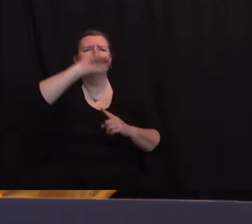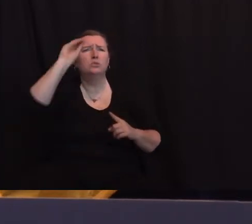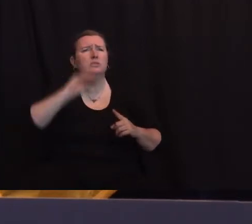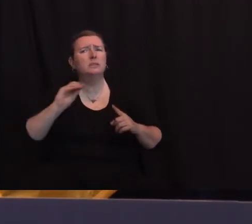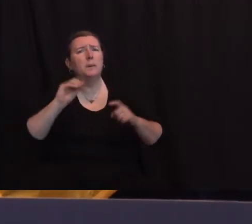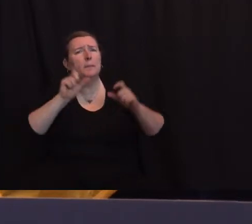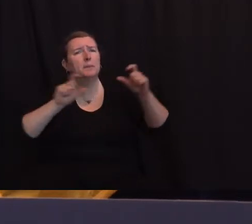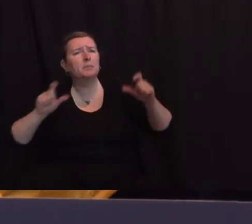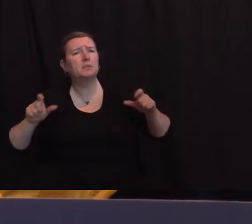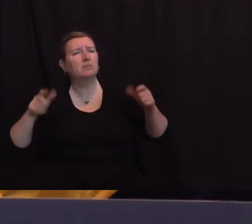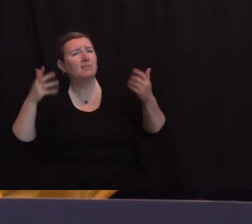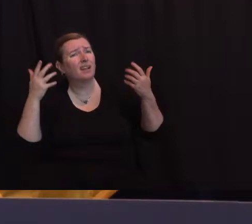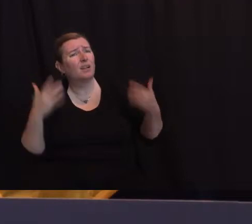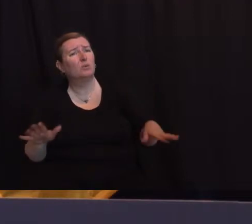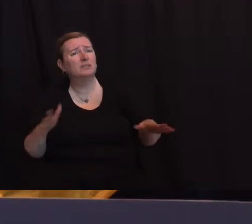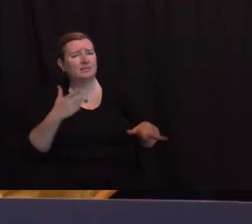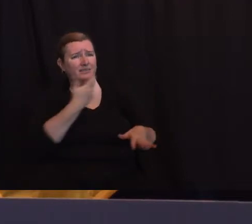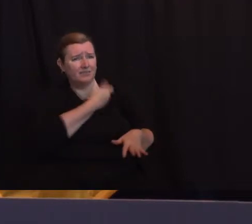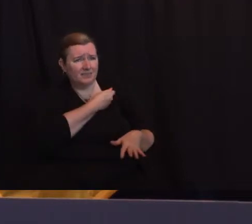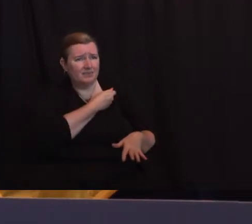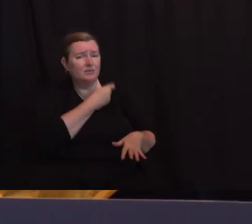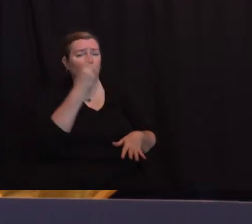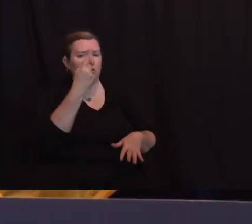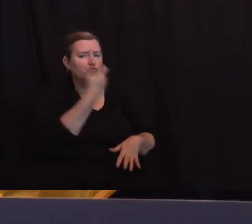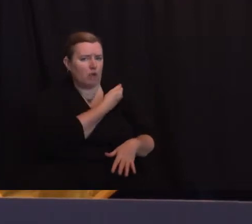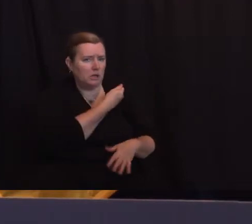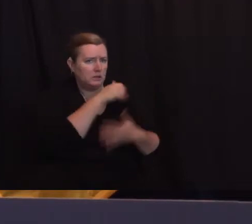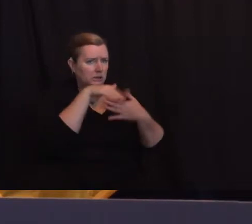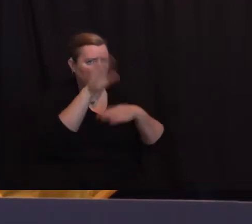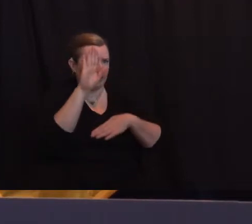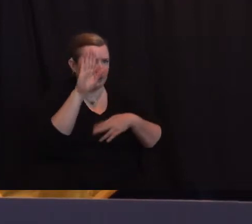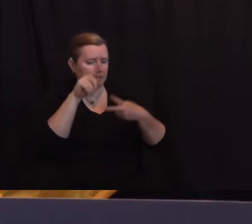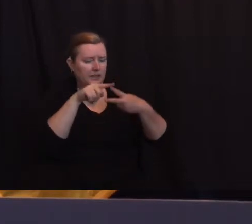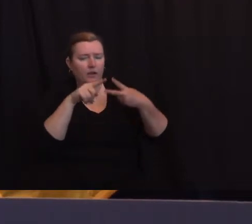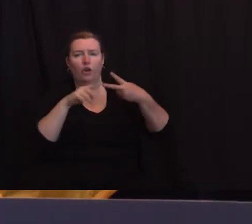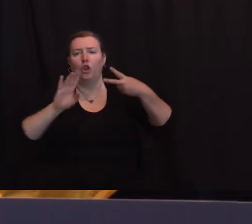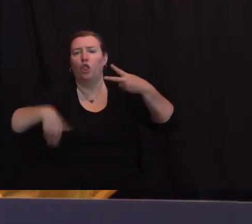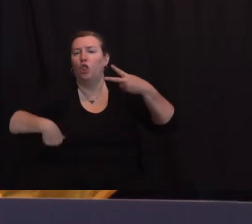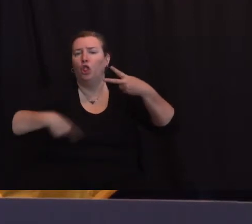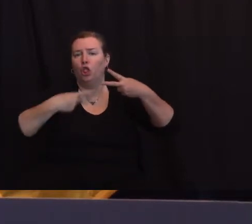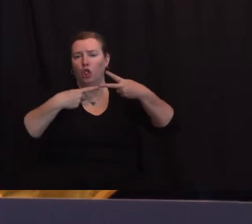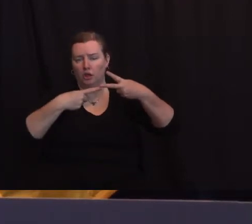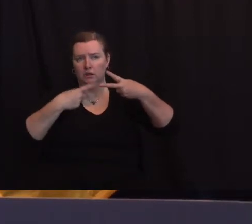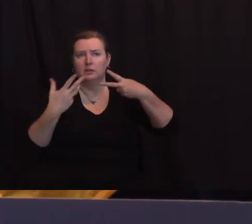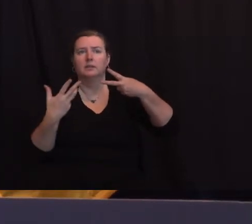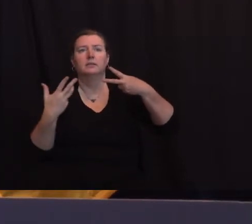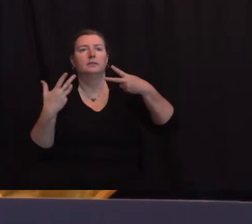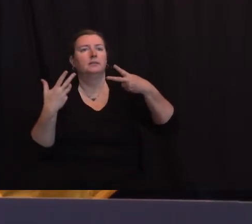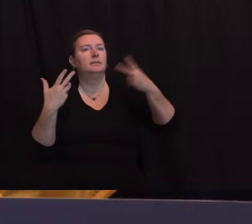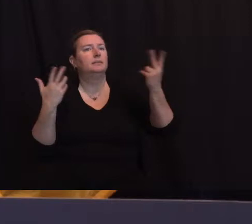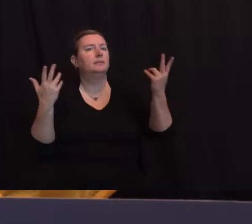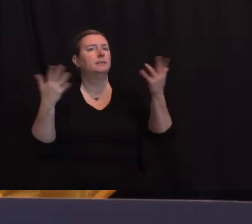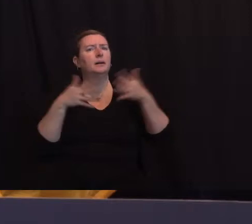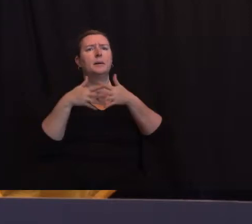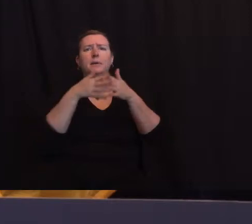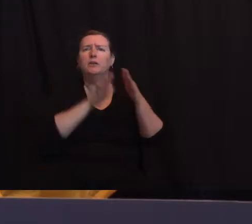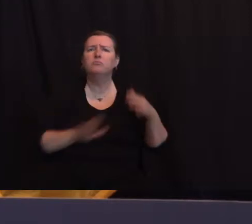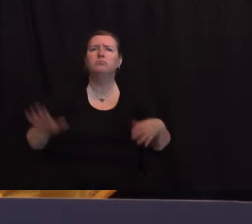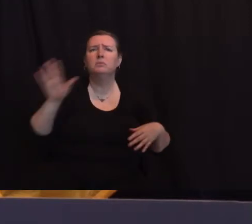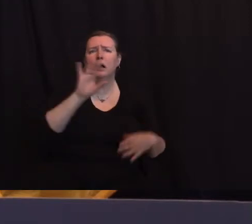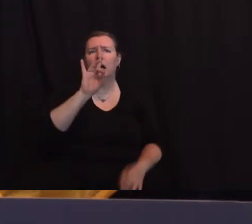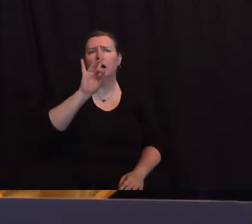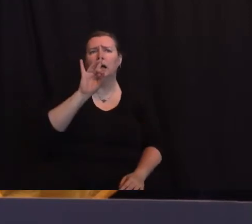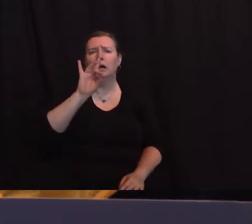had been vaccinated with one shot but then skipped the second one. I believe the national percentage was about 8%.